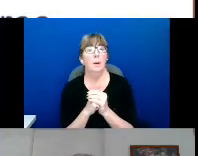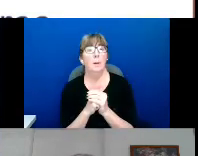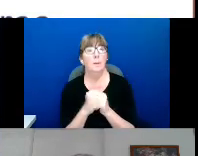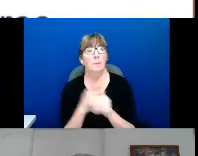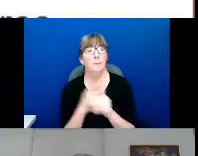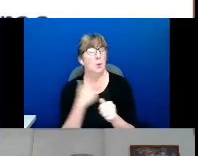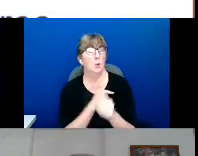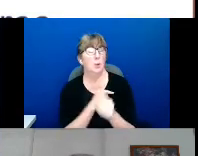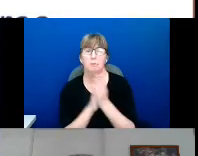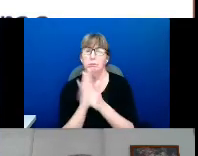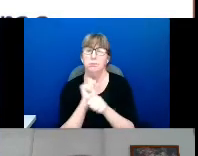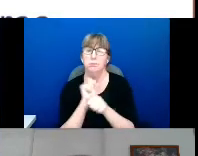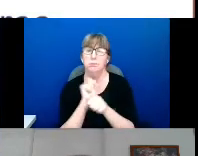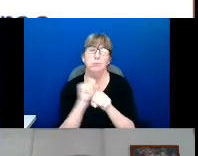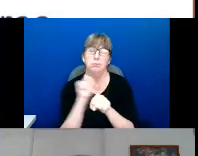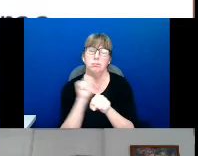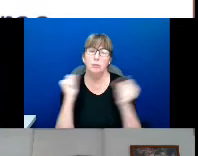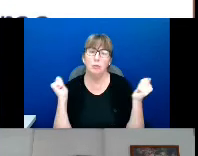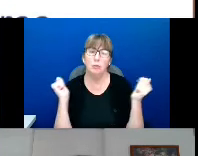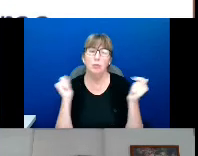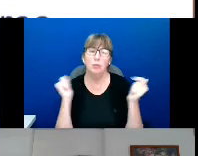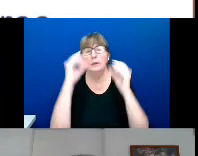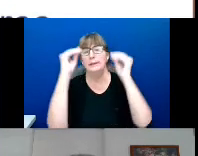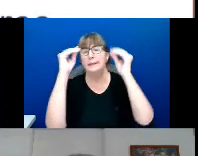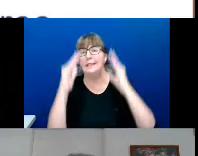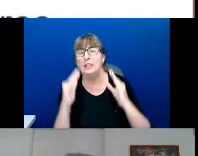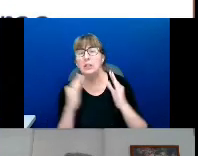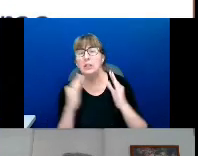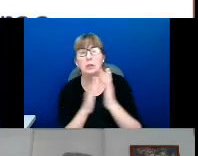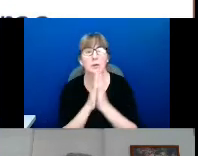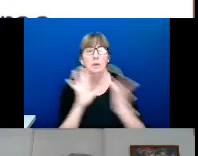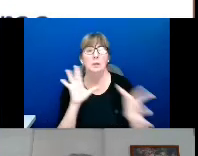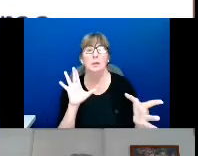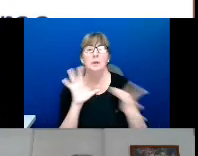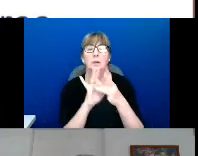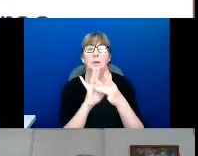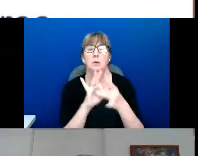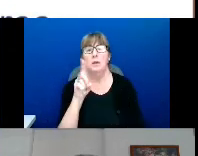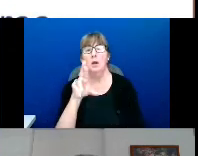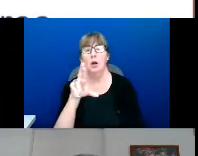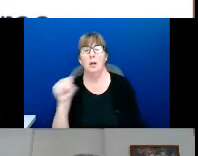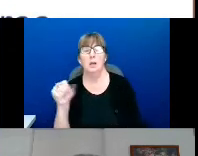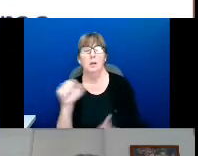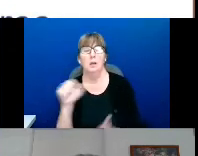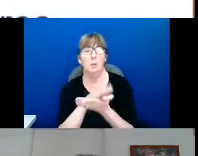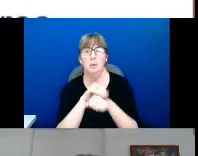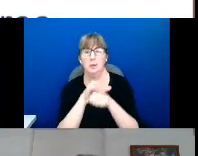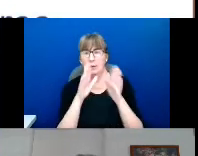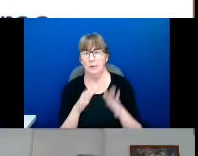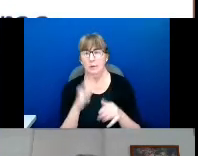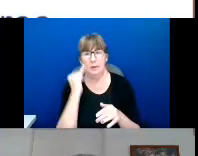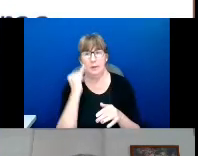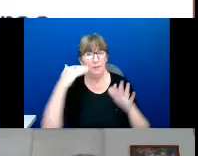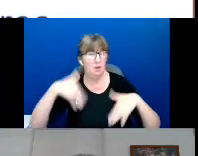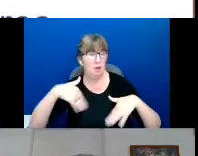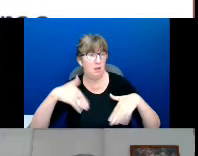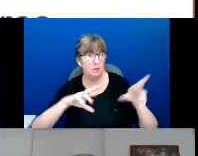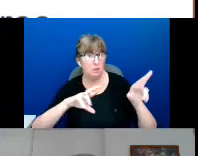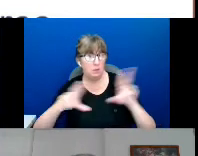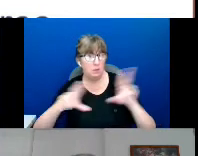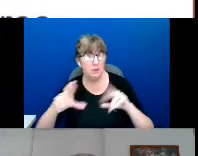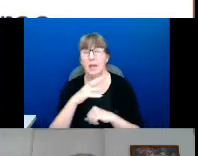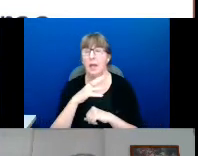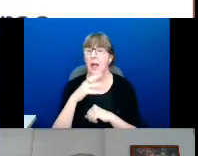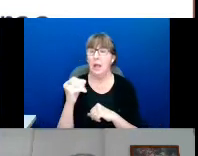to get all of our teachers hooked up with their DRS school counselor if they're not already. And we've been